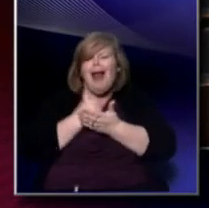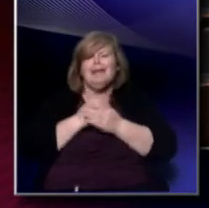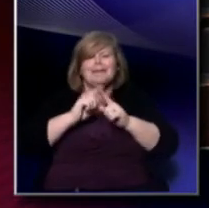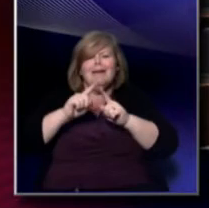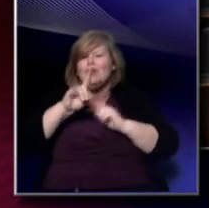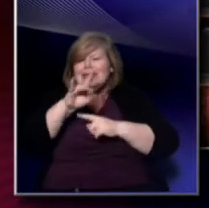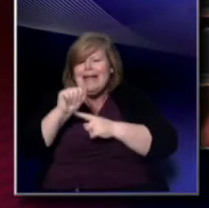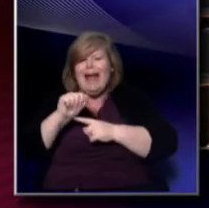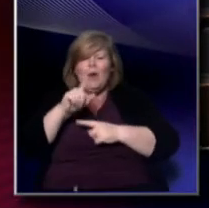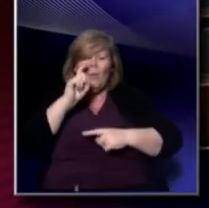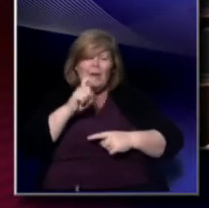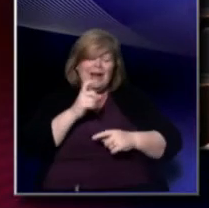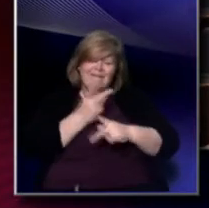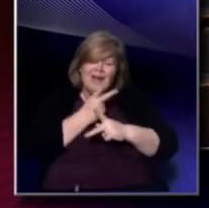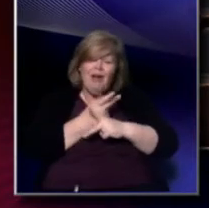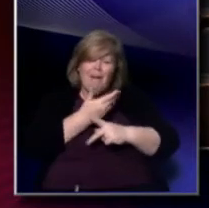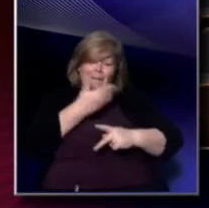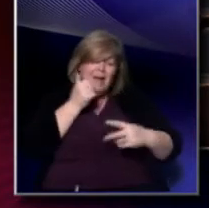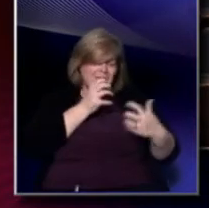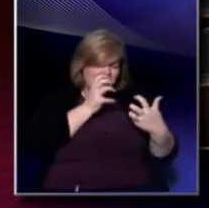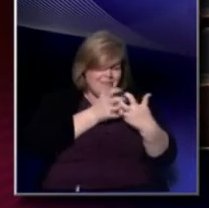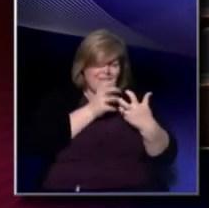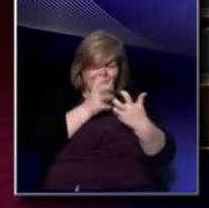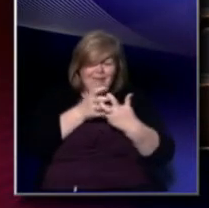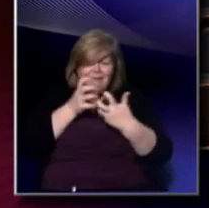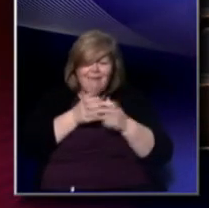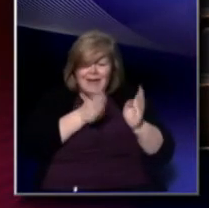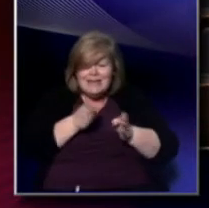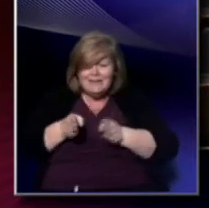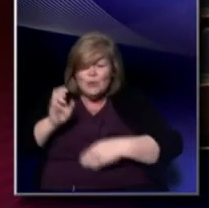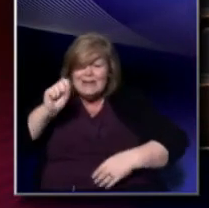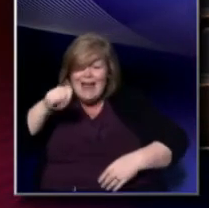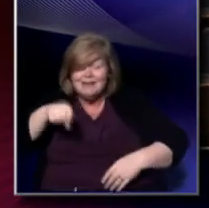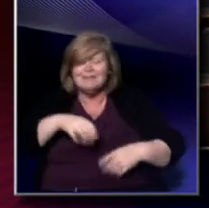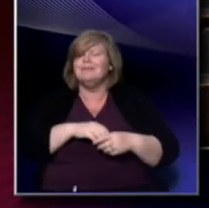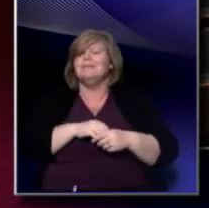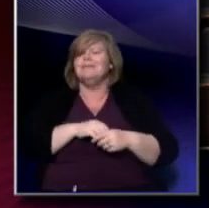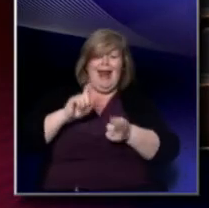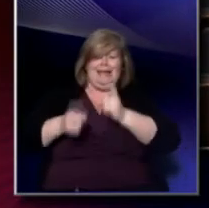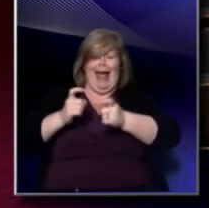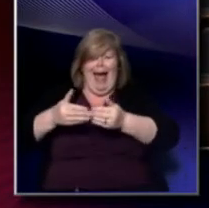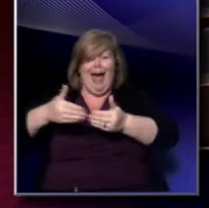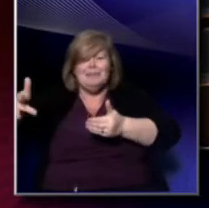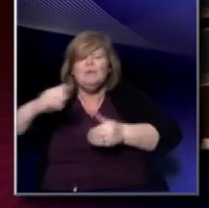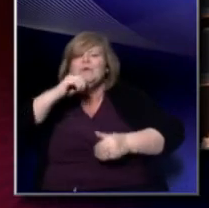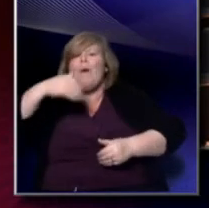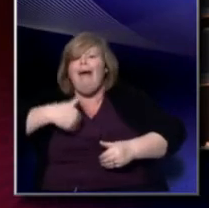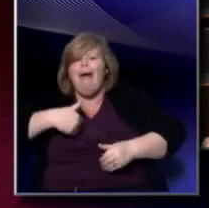best for this child? What's the best for this child? But right now, it's difficult for the principal.